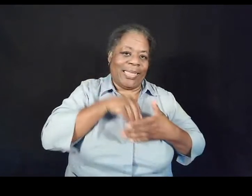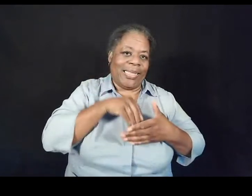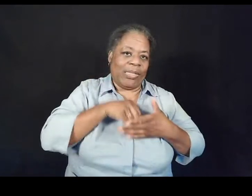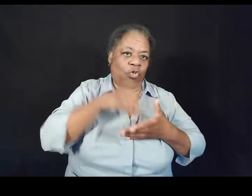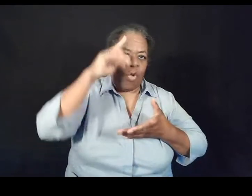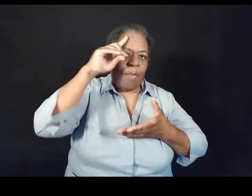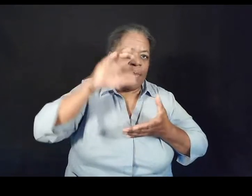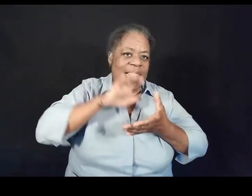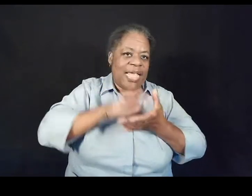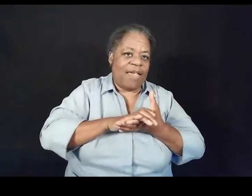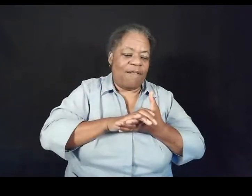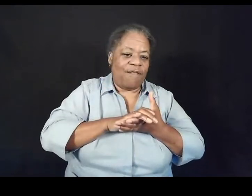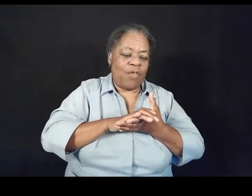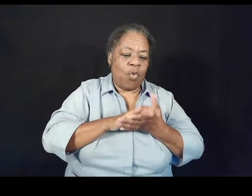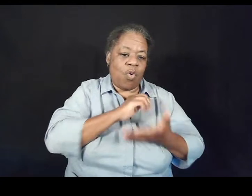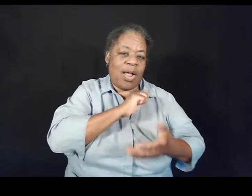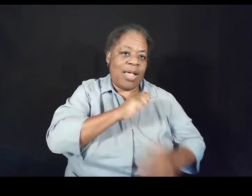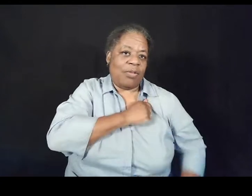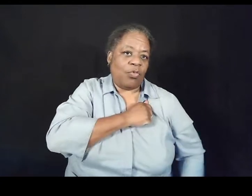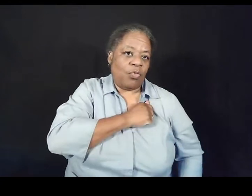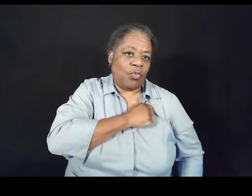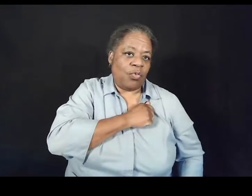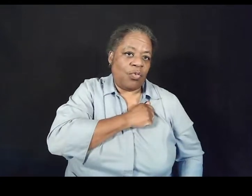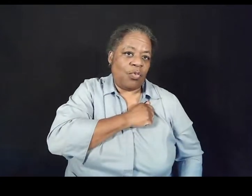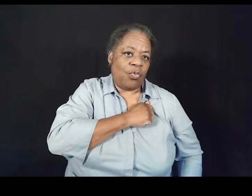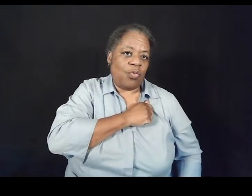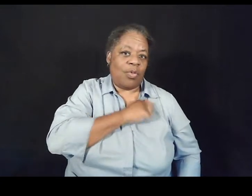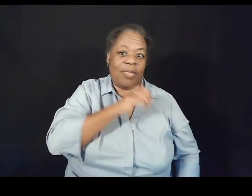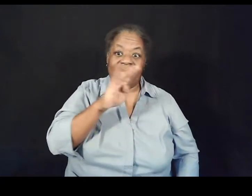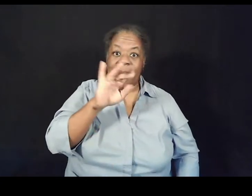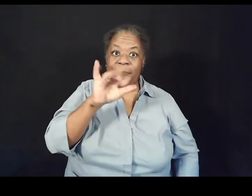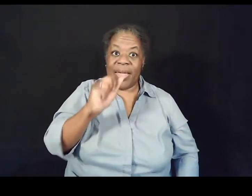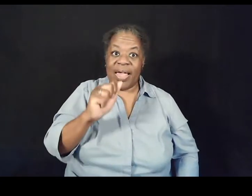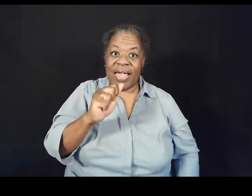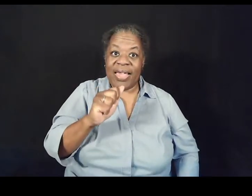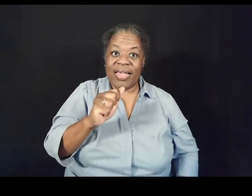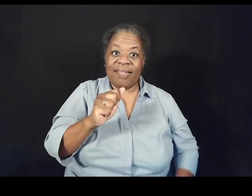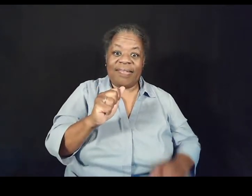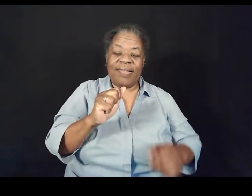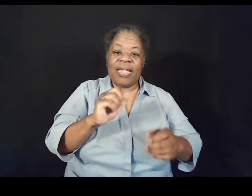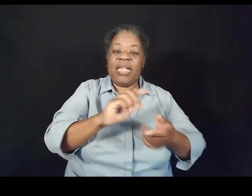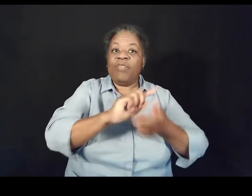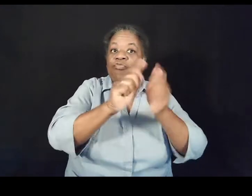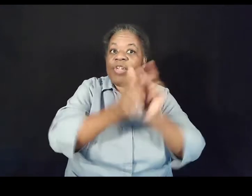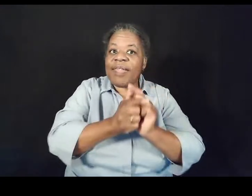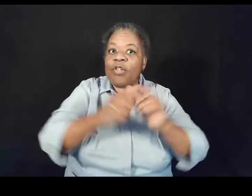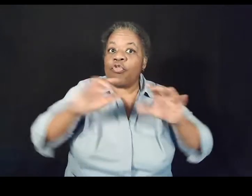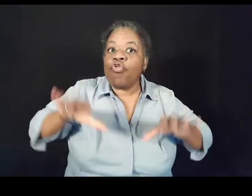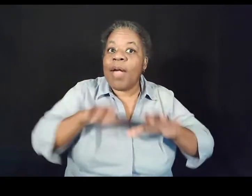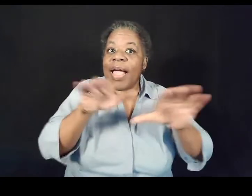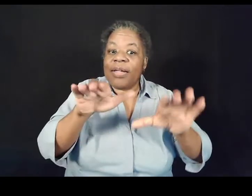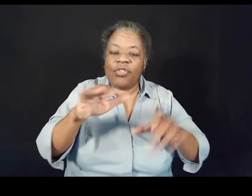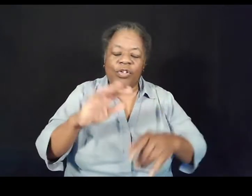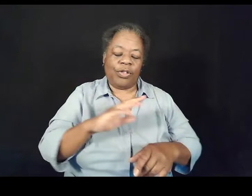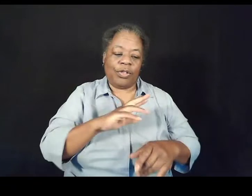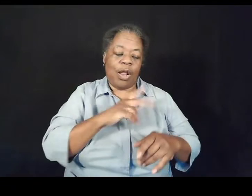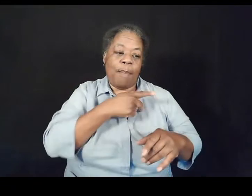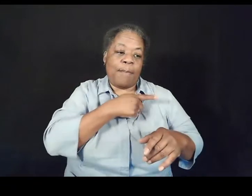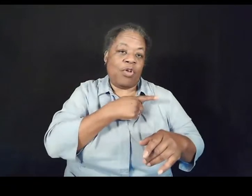disposition. When that bias gets translated into action, on a personal or structural